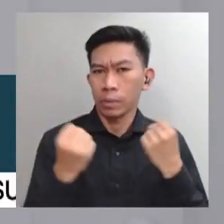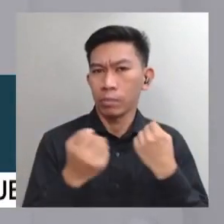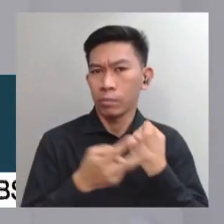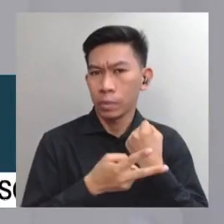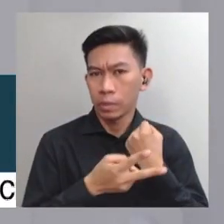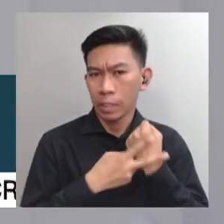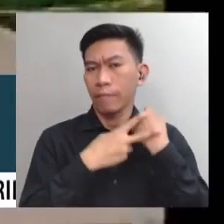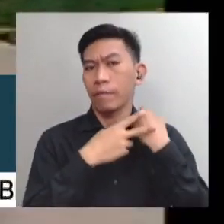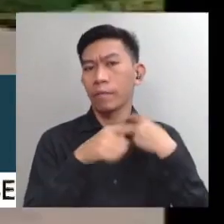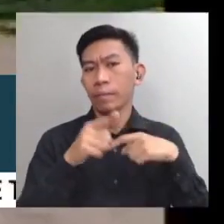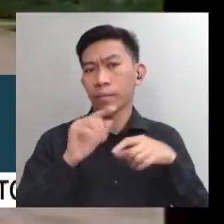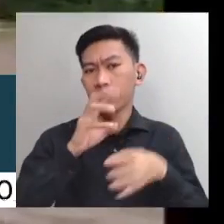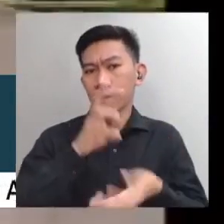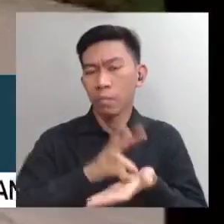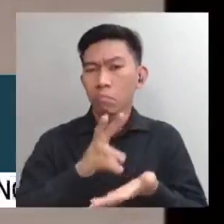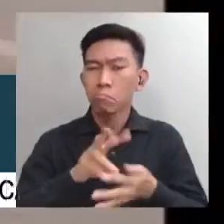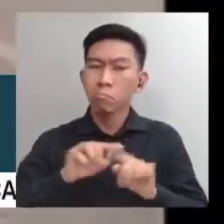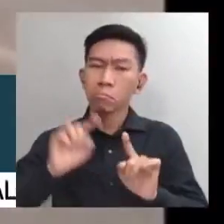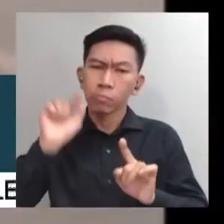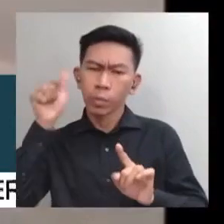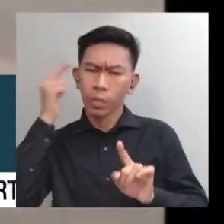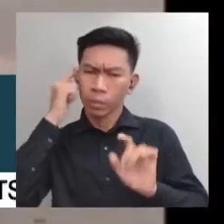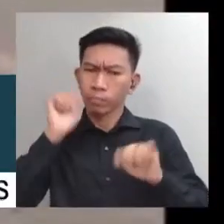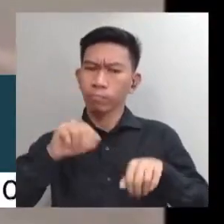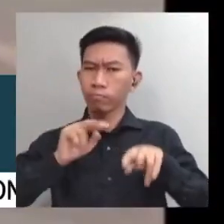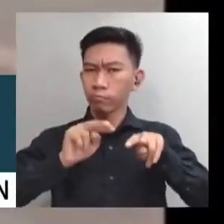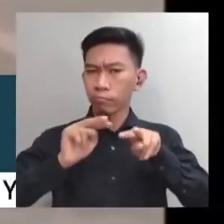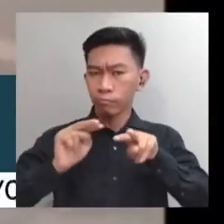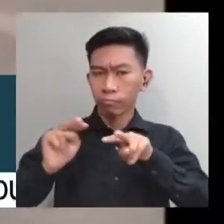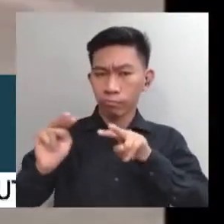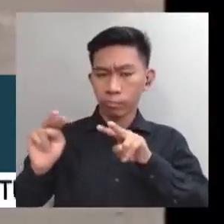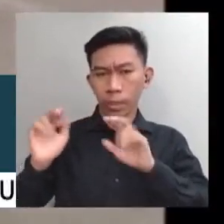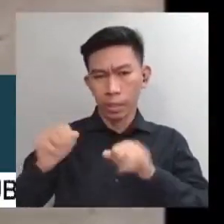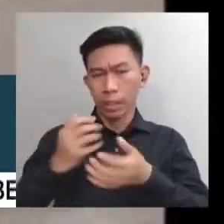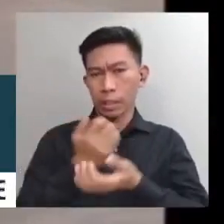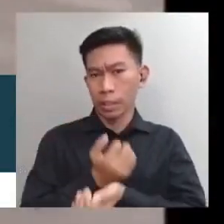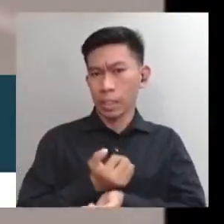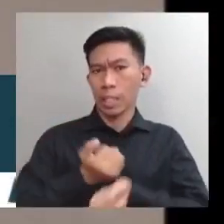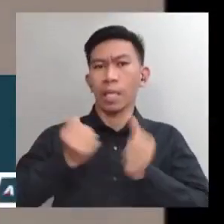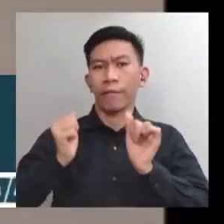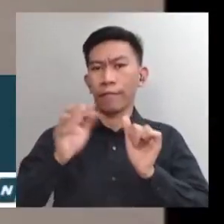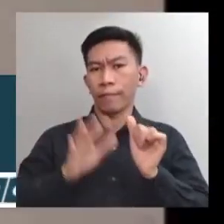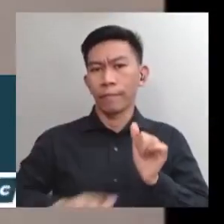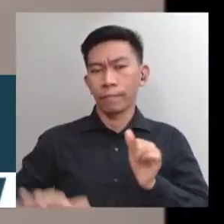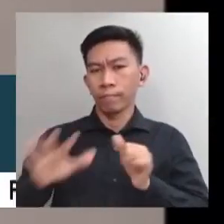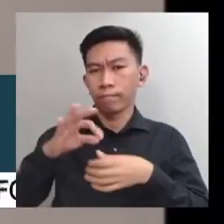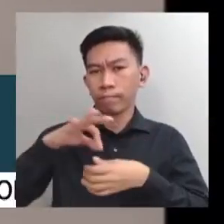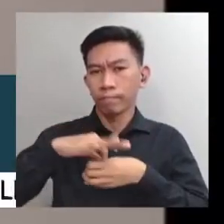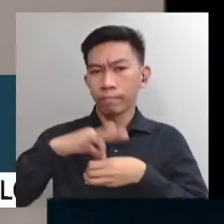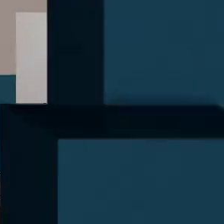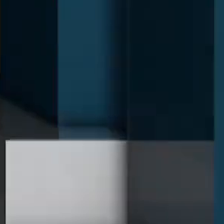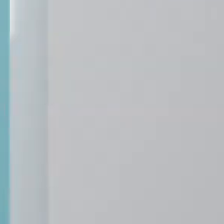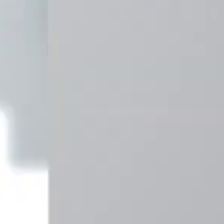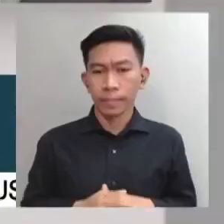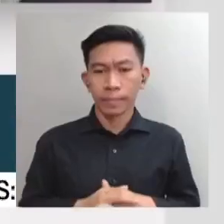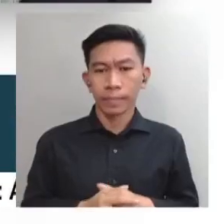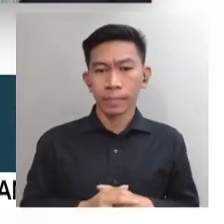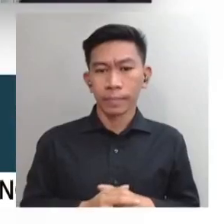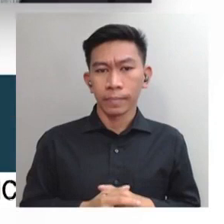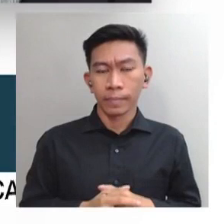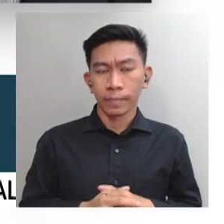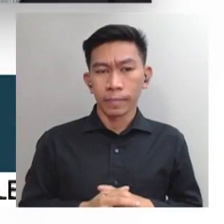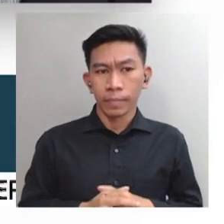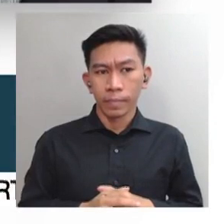asserts government is capable of ensuring public or make that ensuring safety during the elections. So,